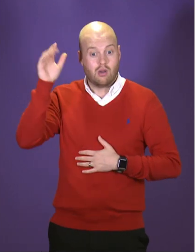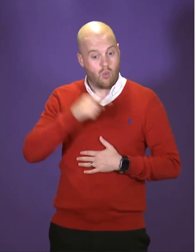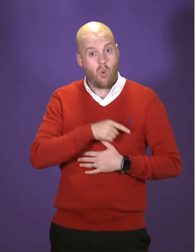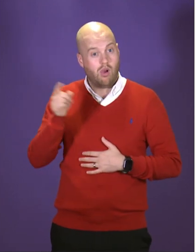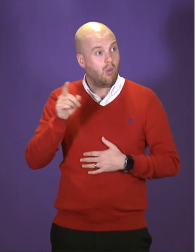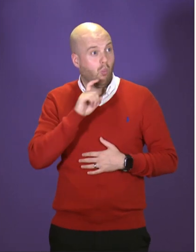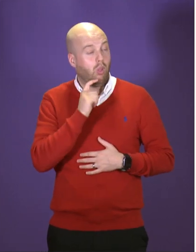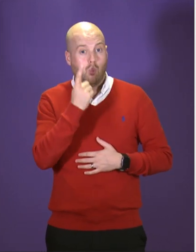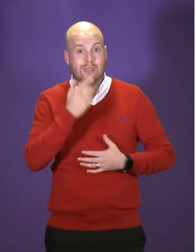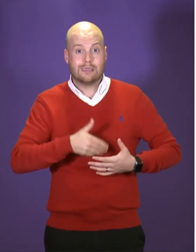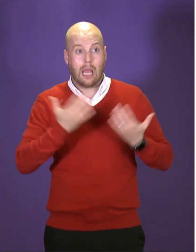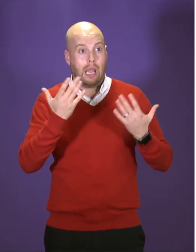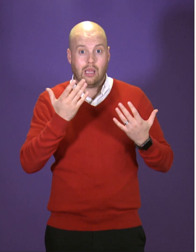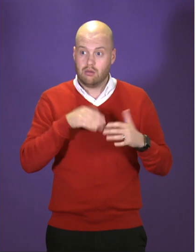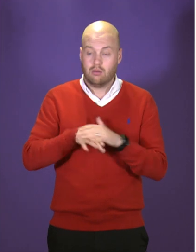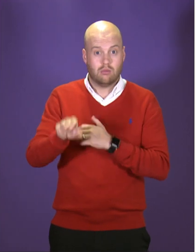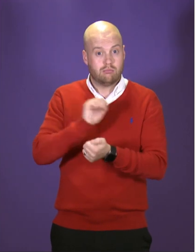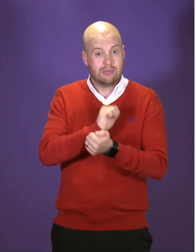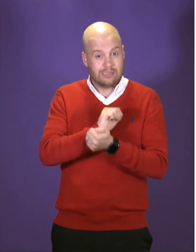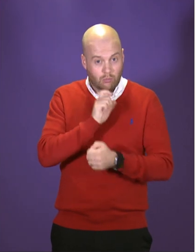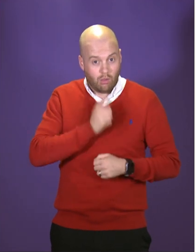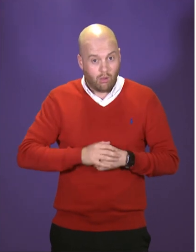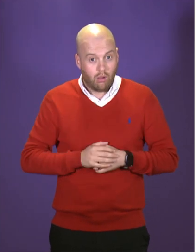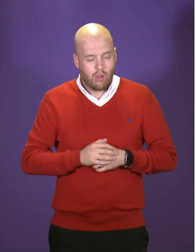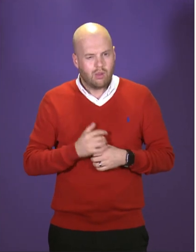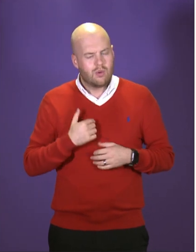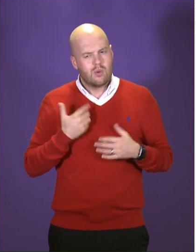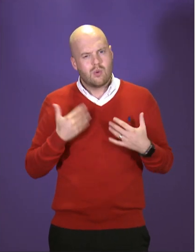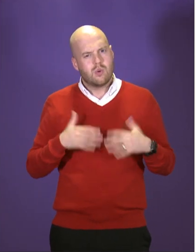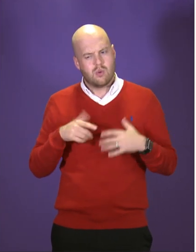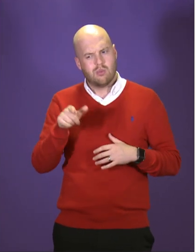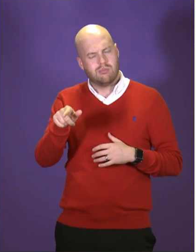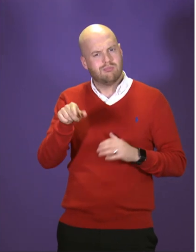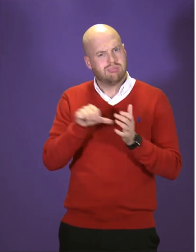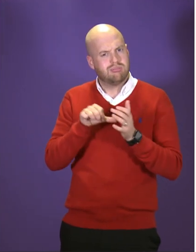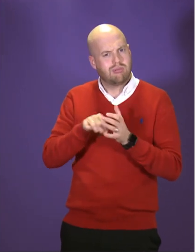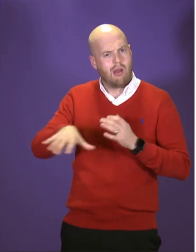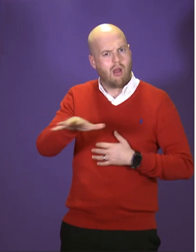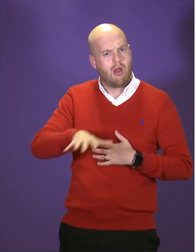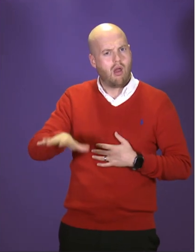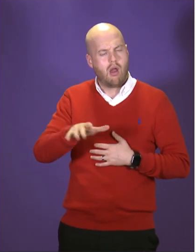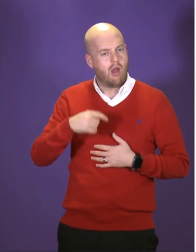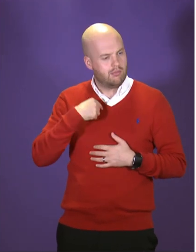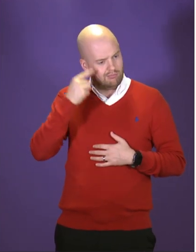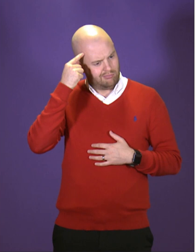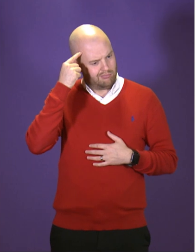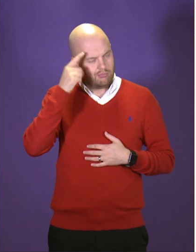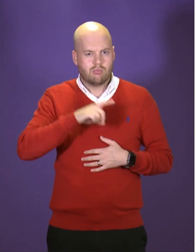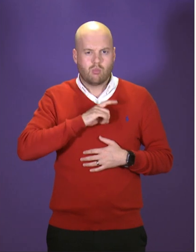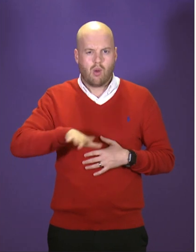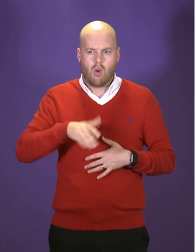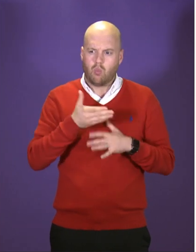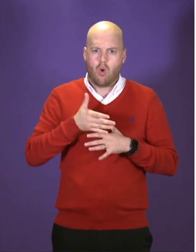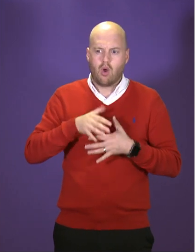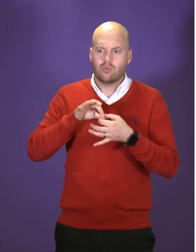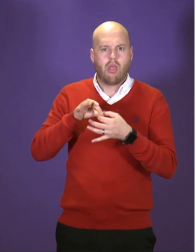we said is that why don't we work together collectively with these communities in a 100-kilometer radius and